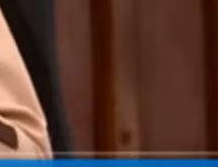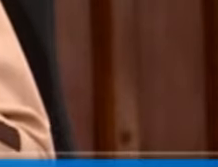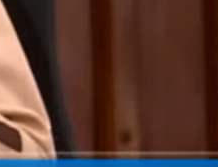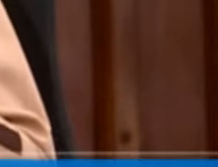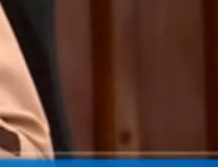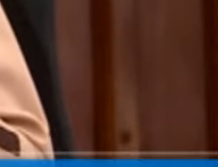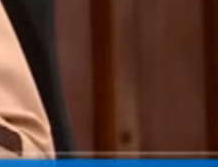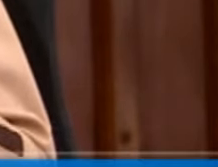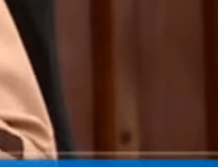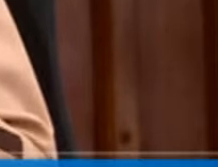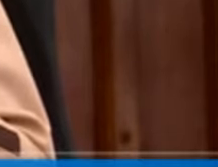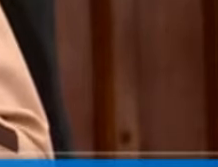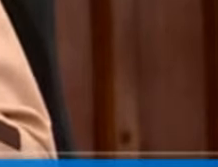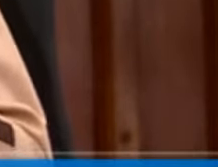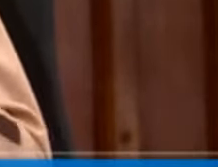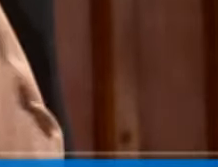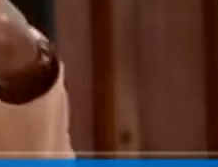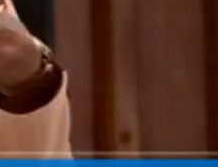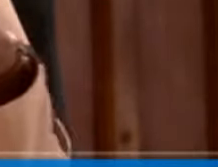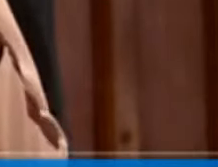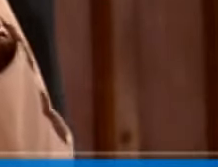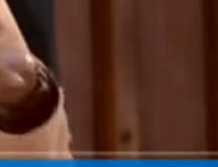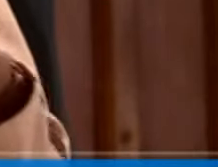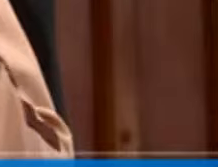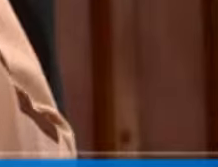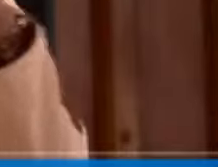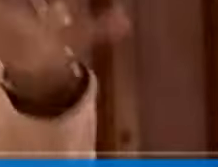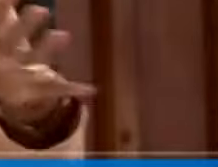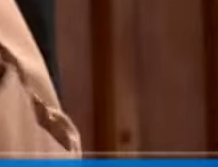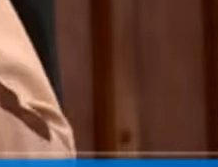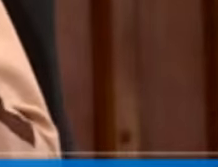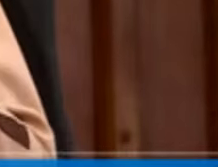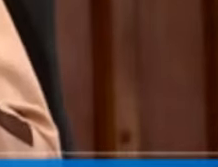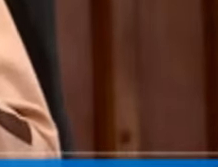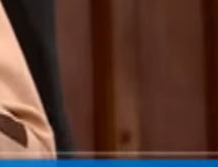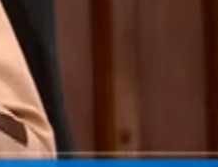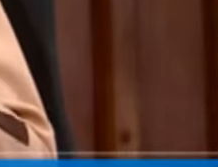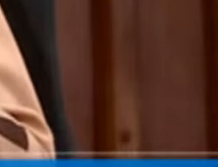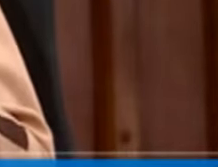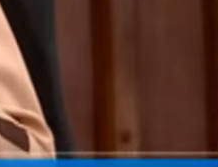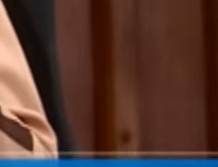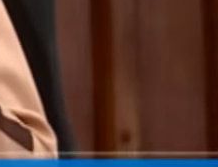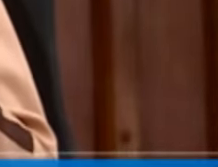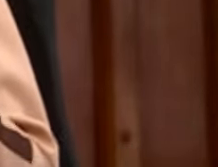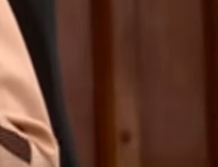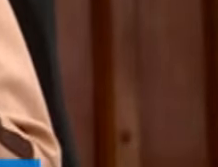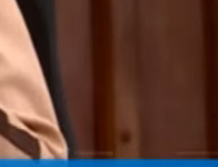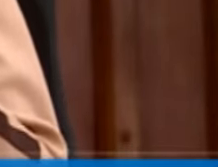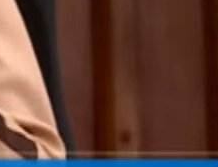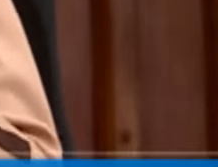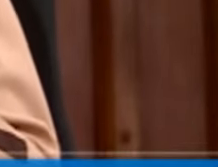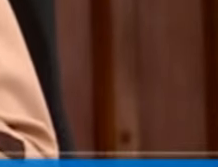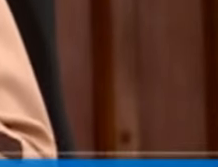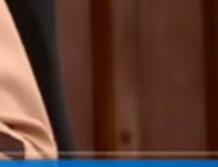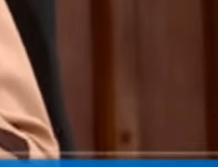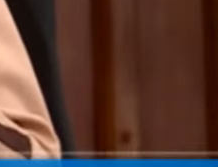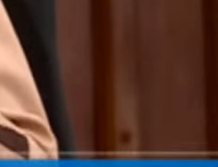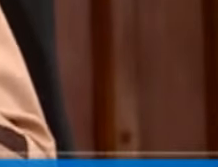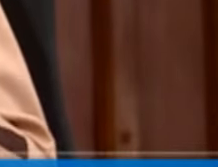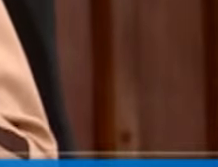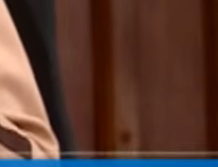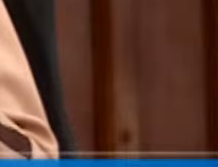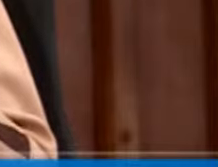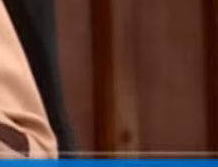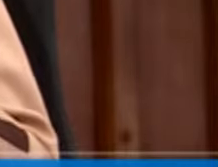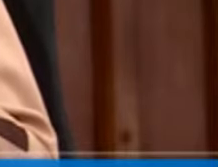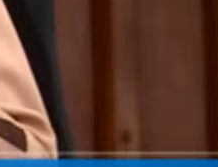that President William Ruto is leading at KSCC focuses on the solutions for the larger context of Africa. But the discussion we're going to